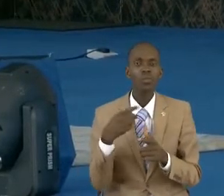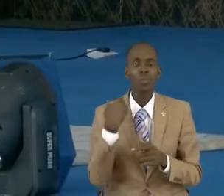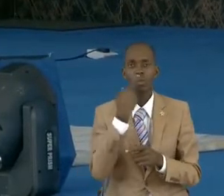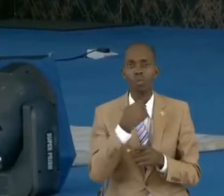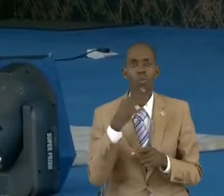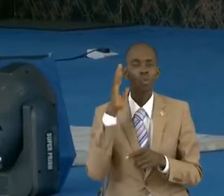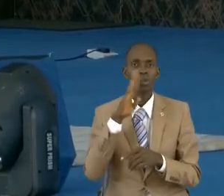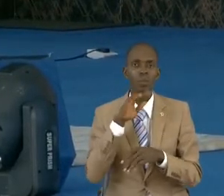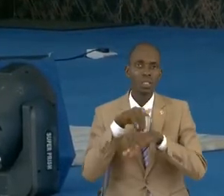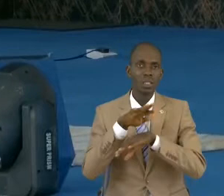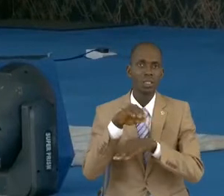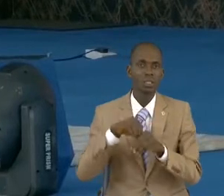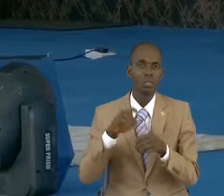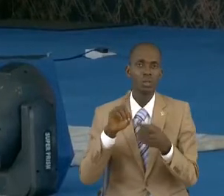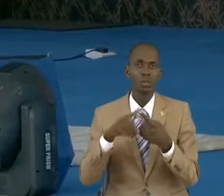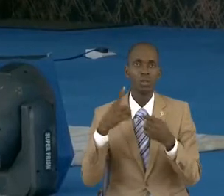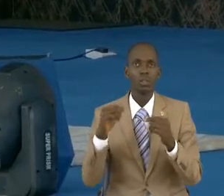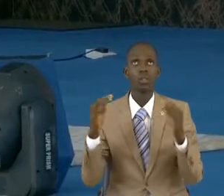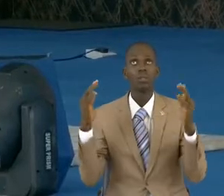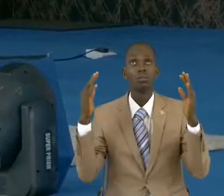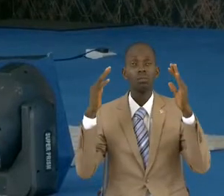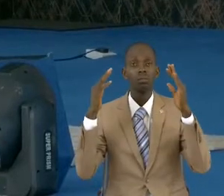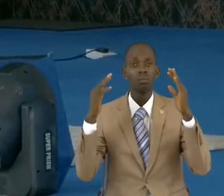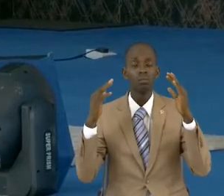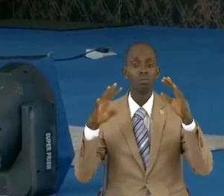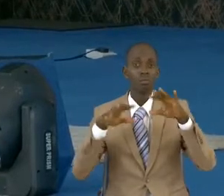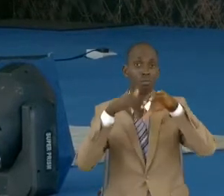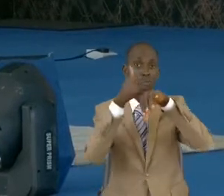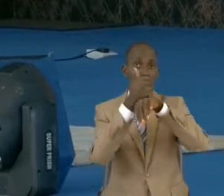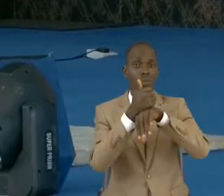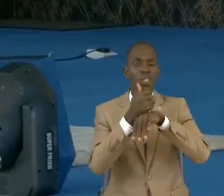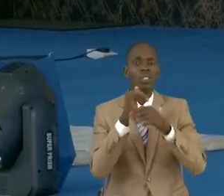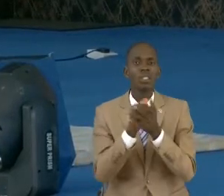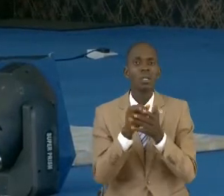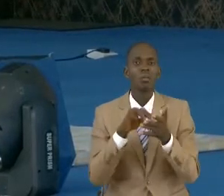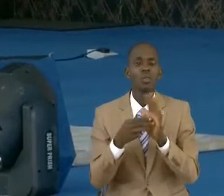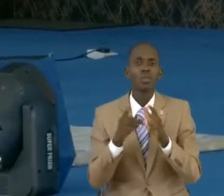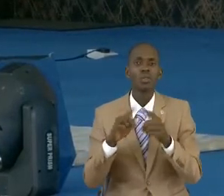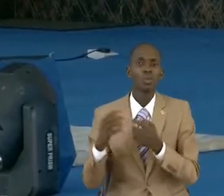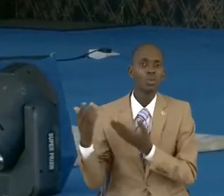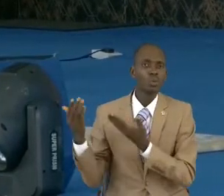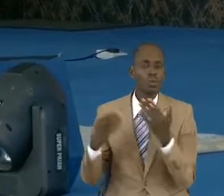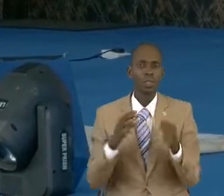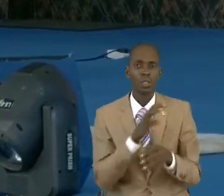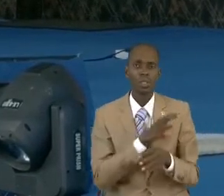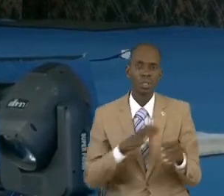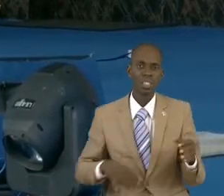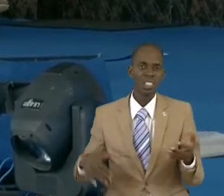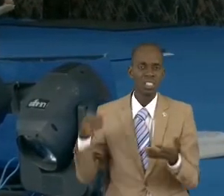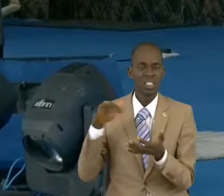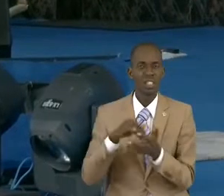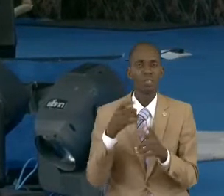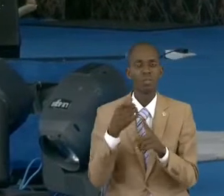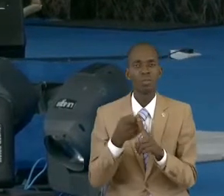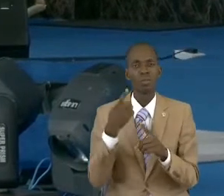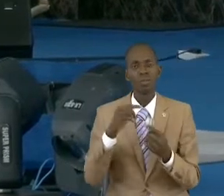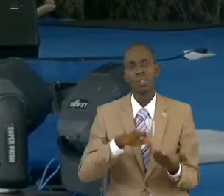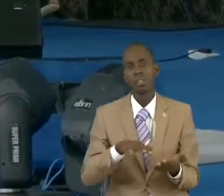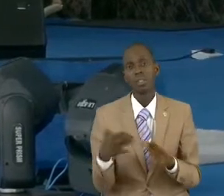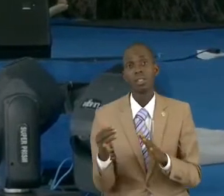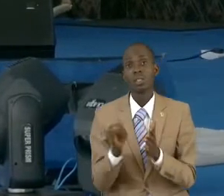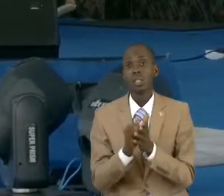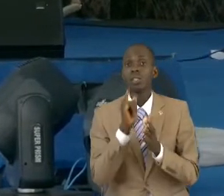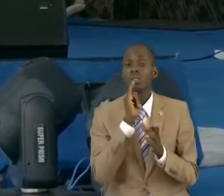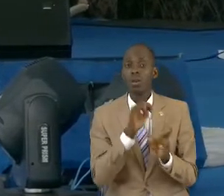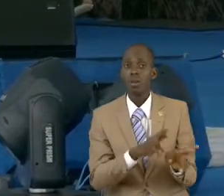deep? That is to bring Christ up again from the dead. That's done already.